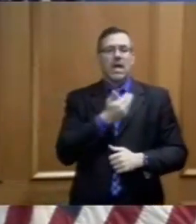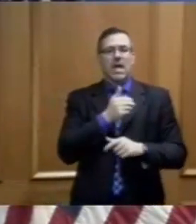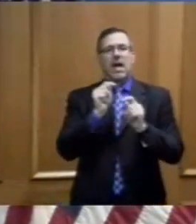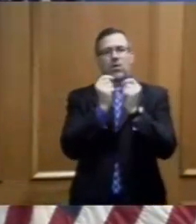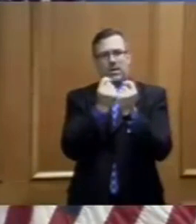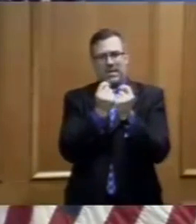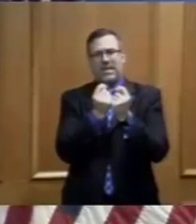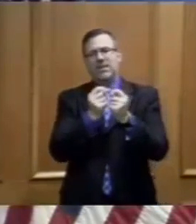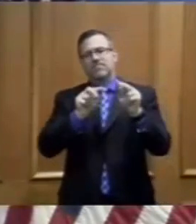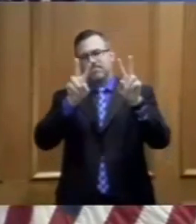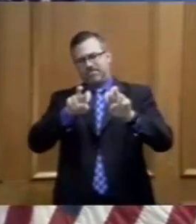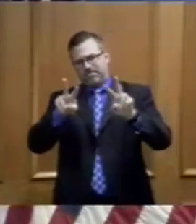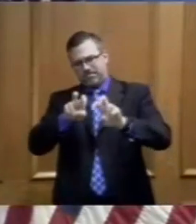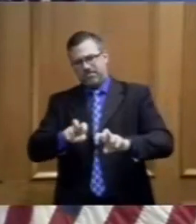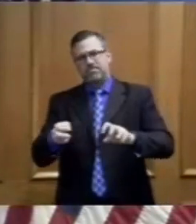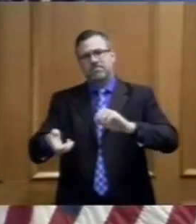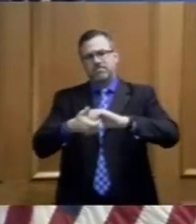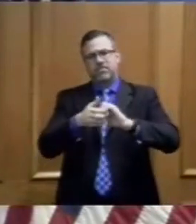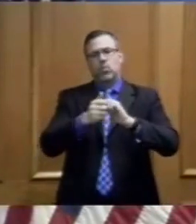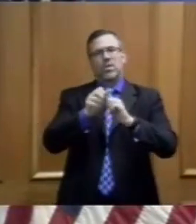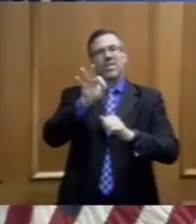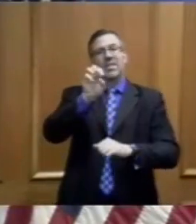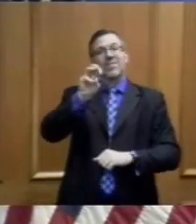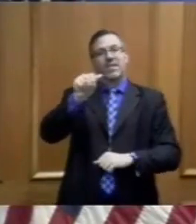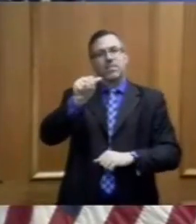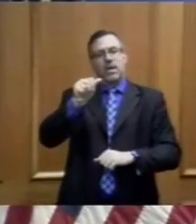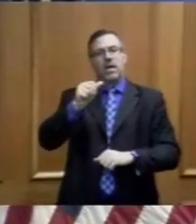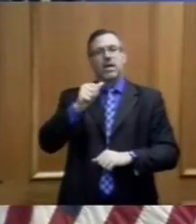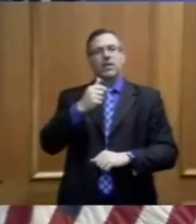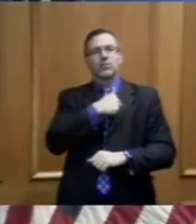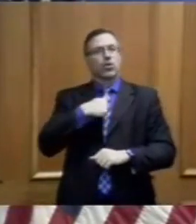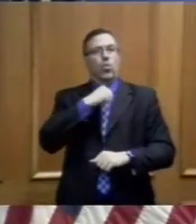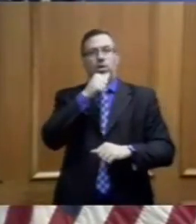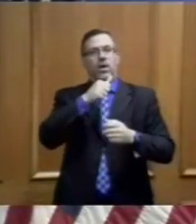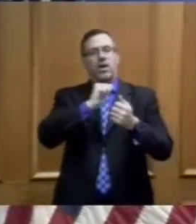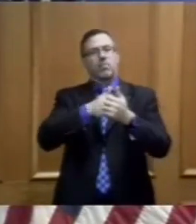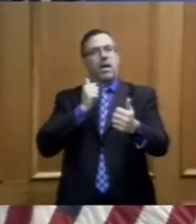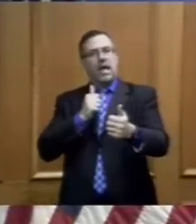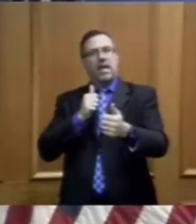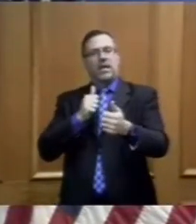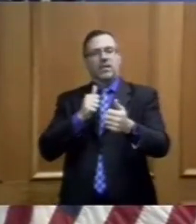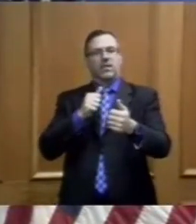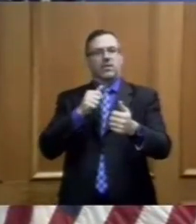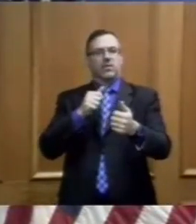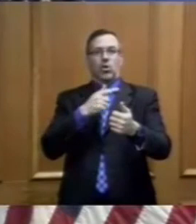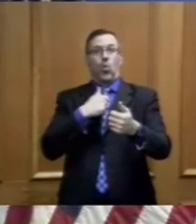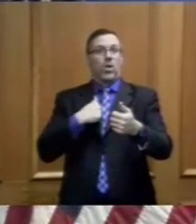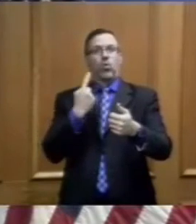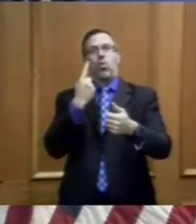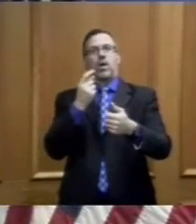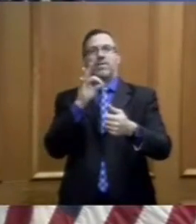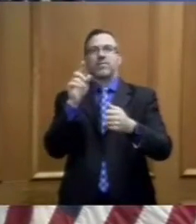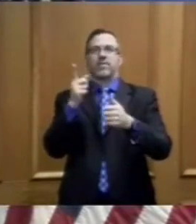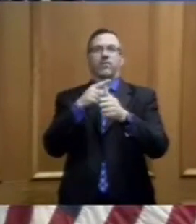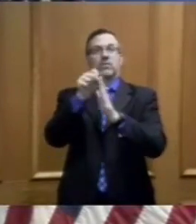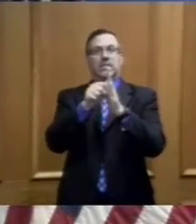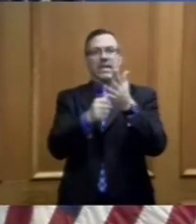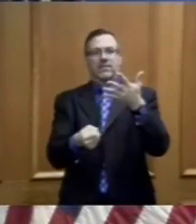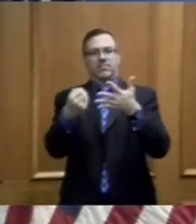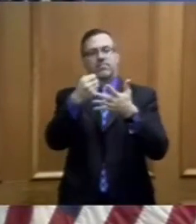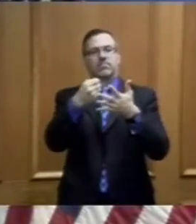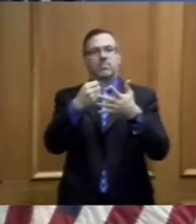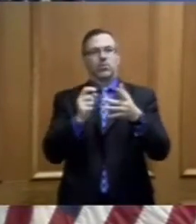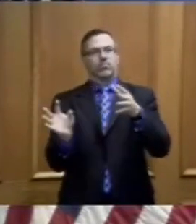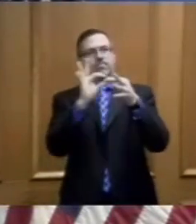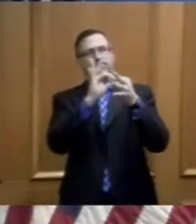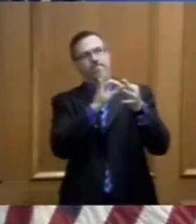through FEMA, it let us get in line, so we weren't behind a number of other states. That allowed us to do these quick assessments, and I say